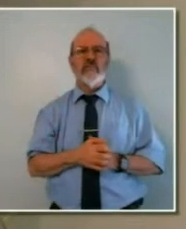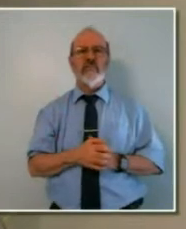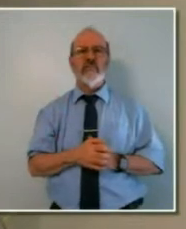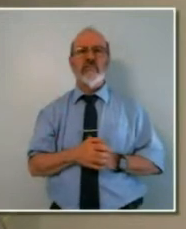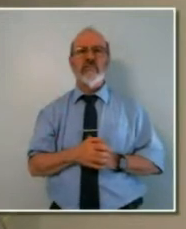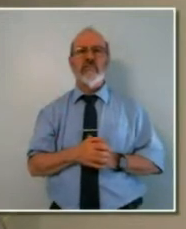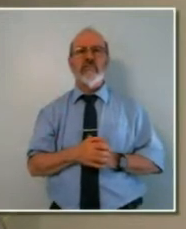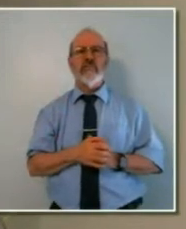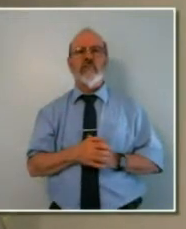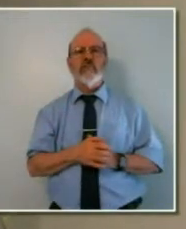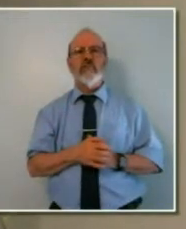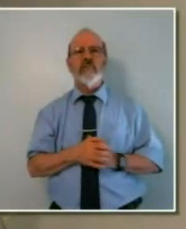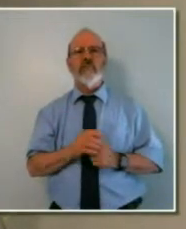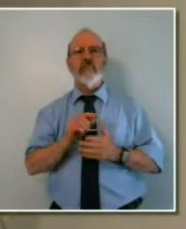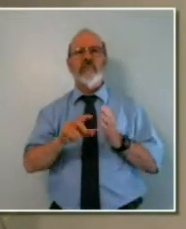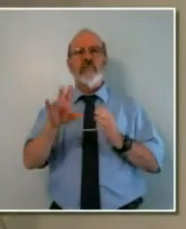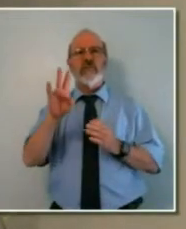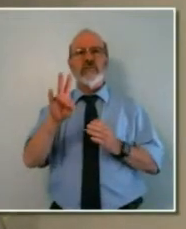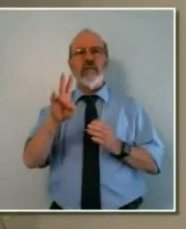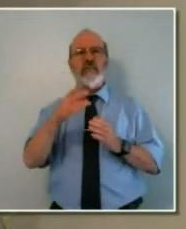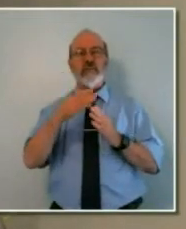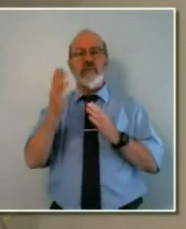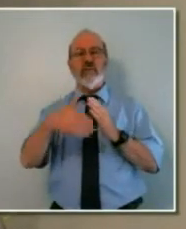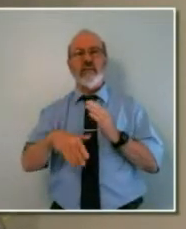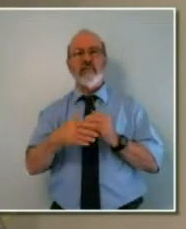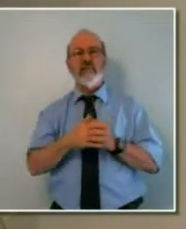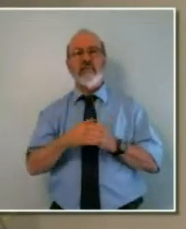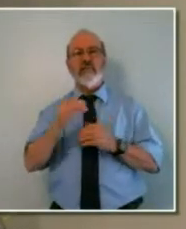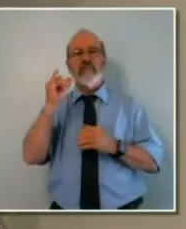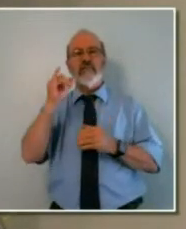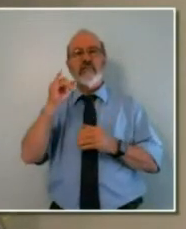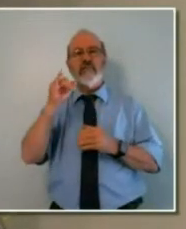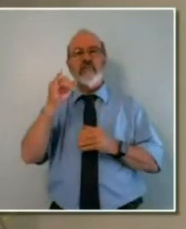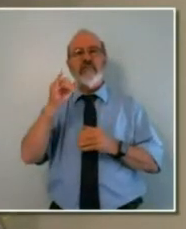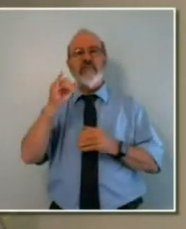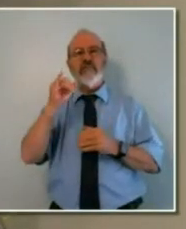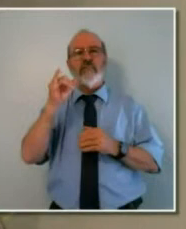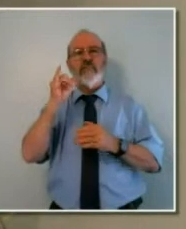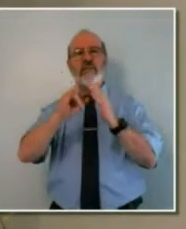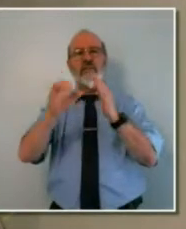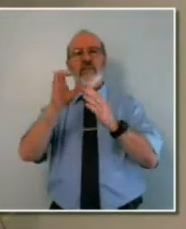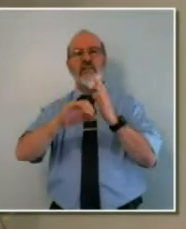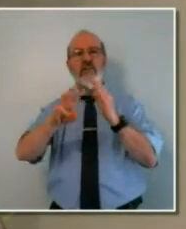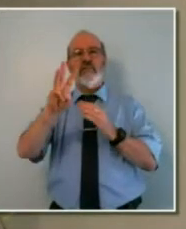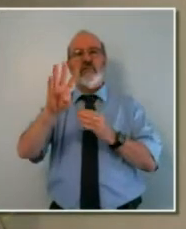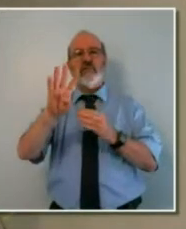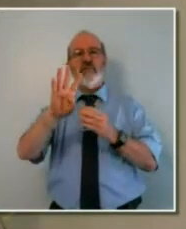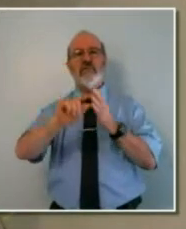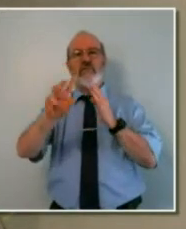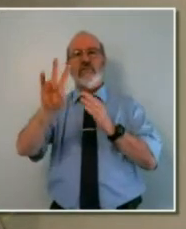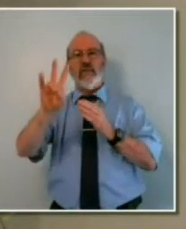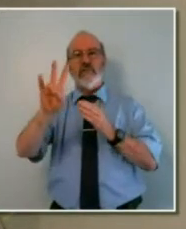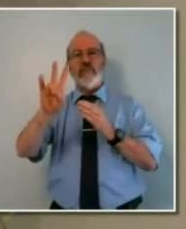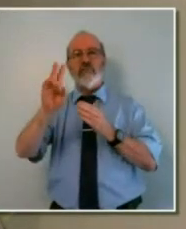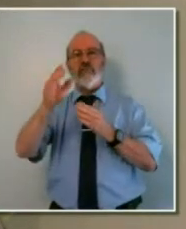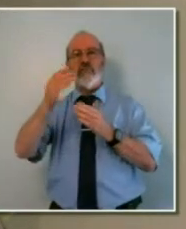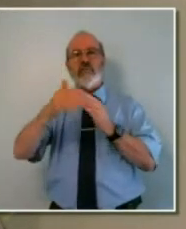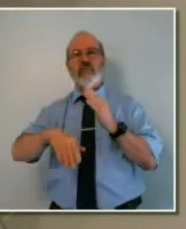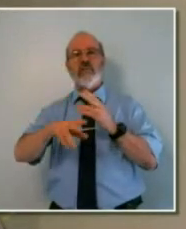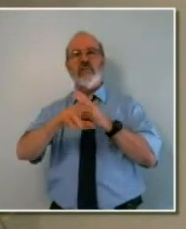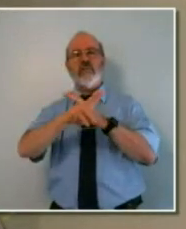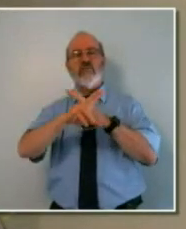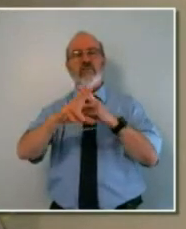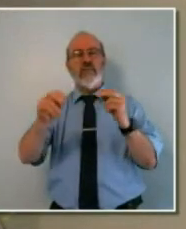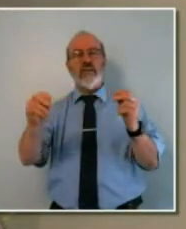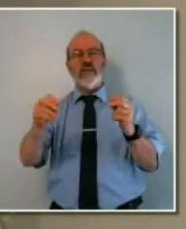Well, verse 7 is where we end. Isaiah 64 and verse 7. There's so much more, but we'll end here. There is none. Here was